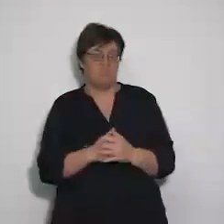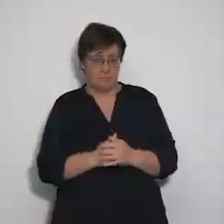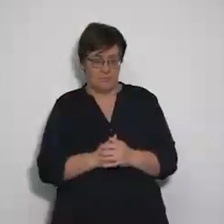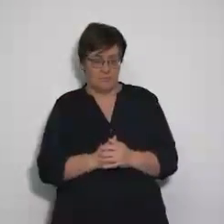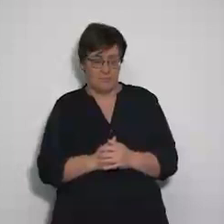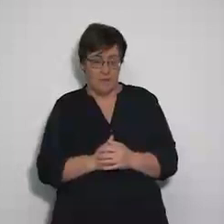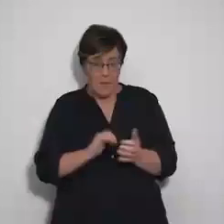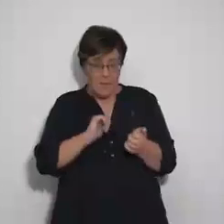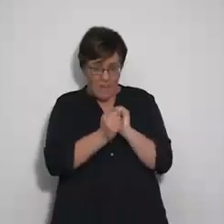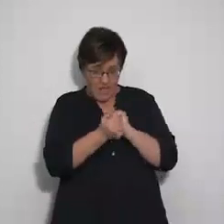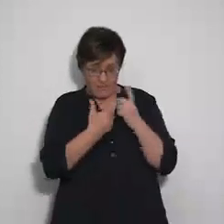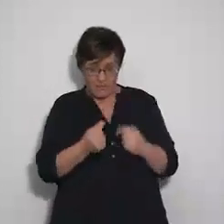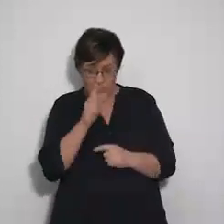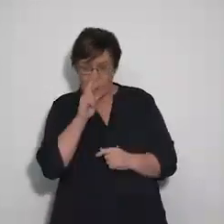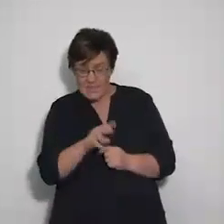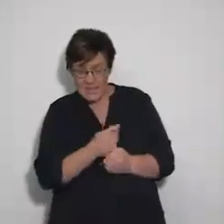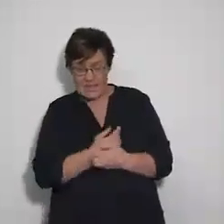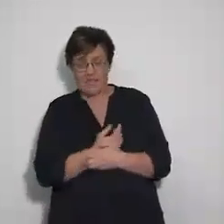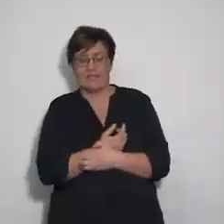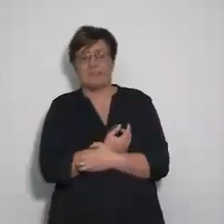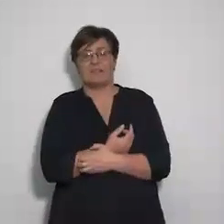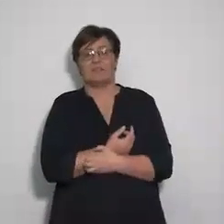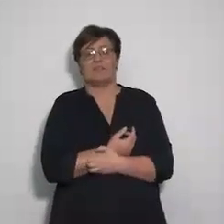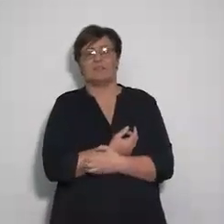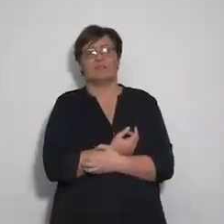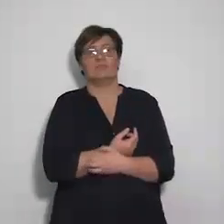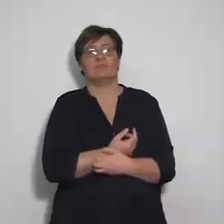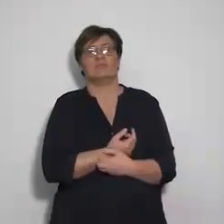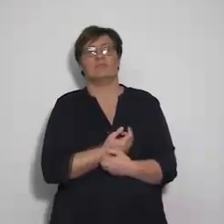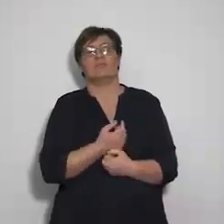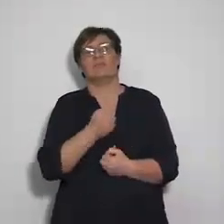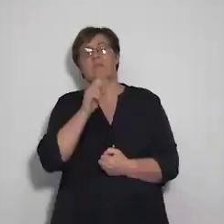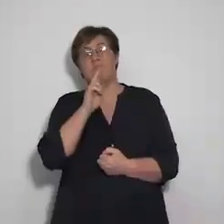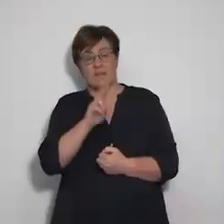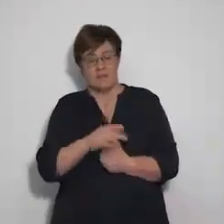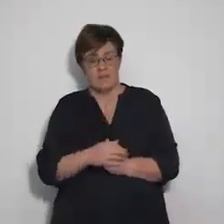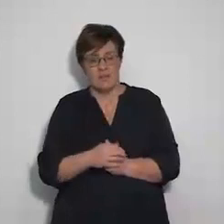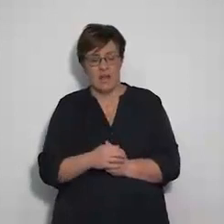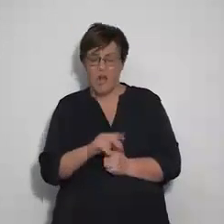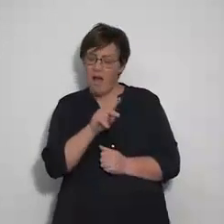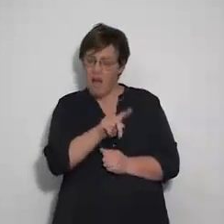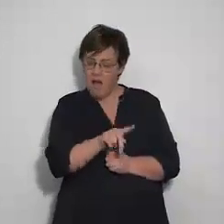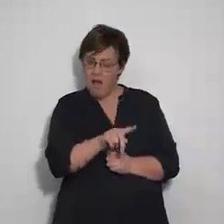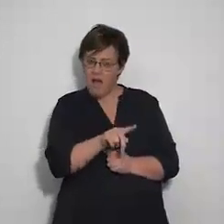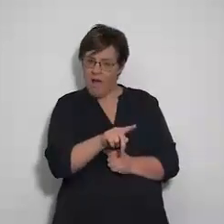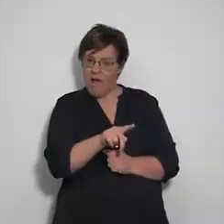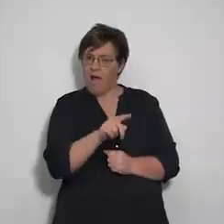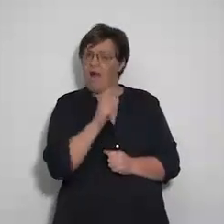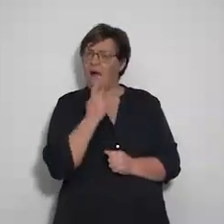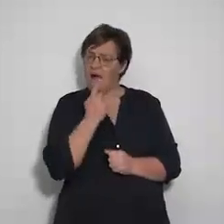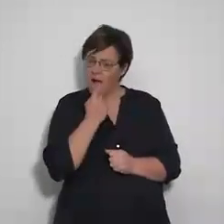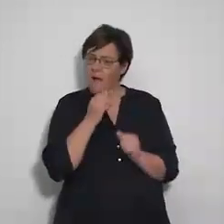And if you did the maths, you would see, and you would obviously recognize without maths even, that this